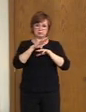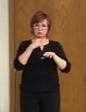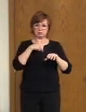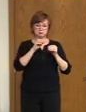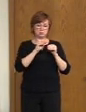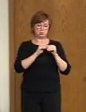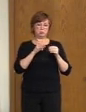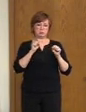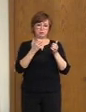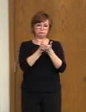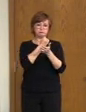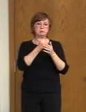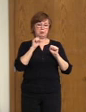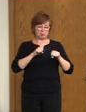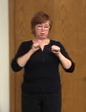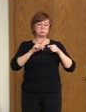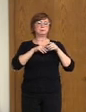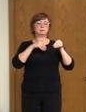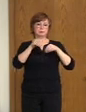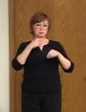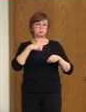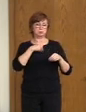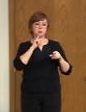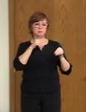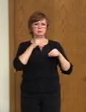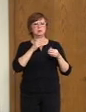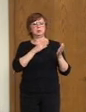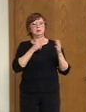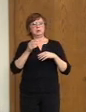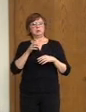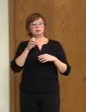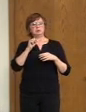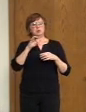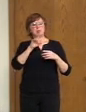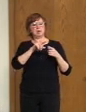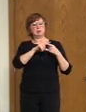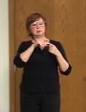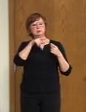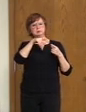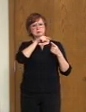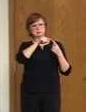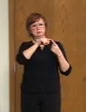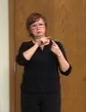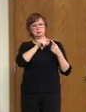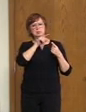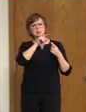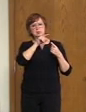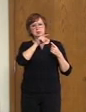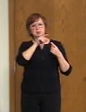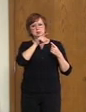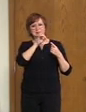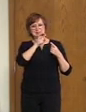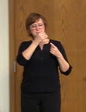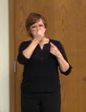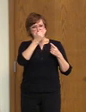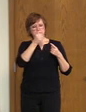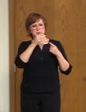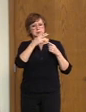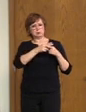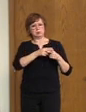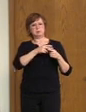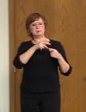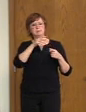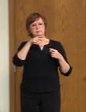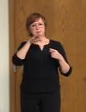So as you've already heard, we will be participating in a pilot using the Pfizer vaccine, the ultra-frozen vaccine, next week,